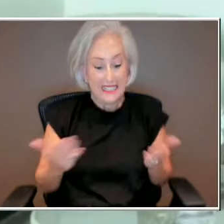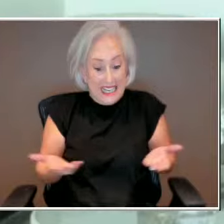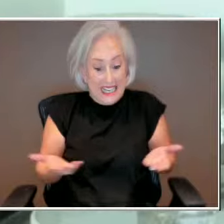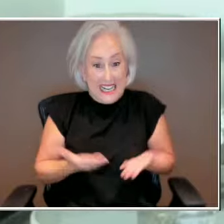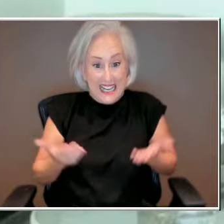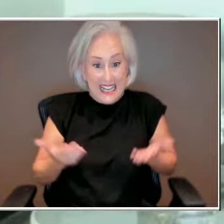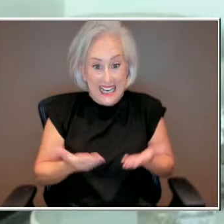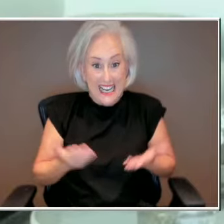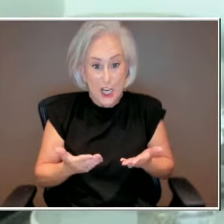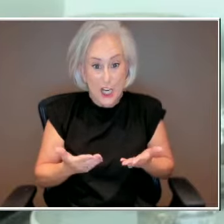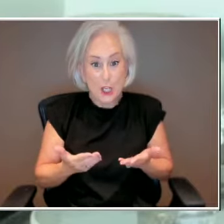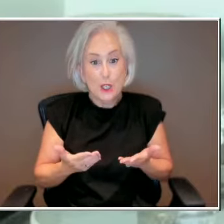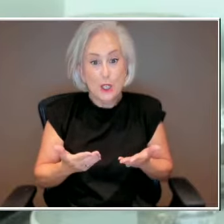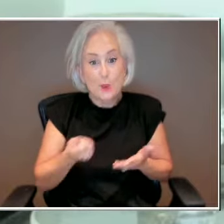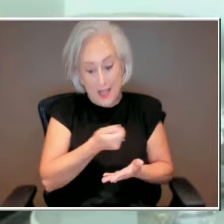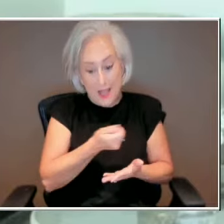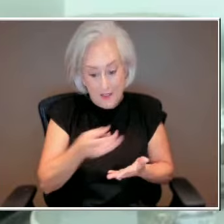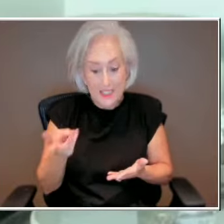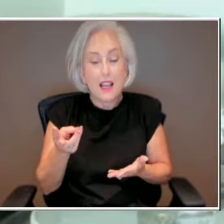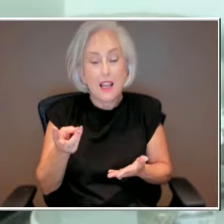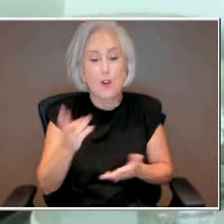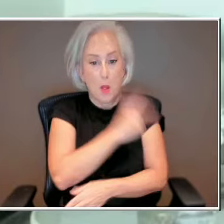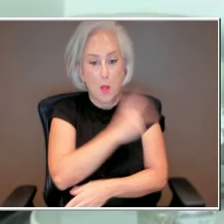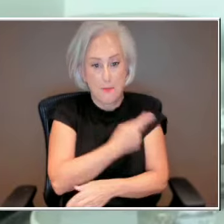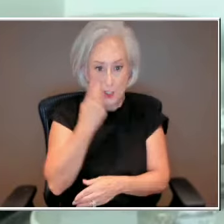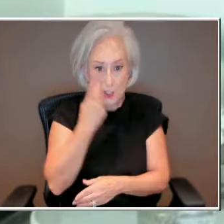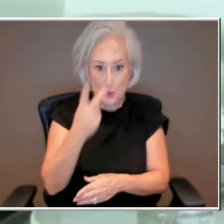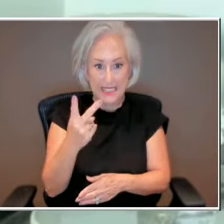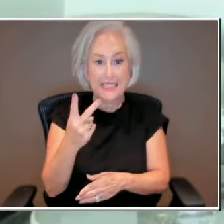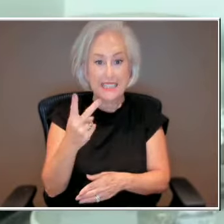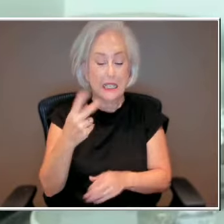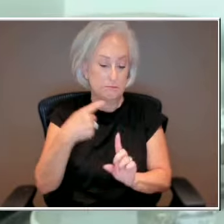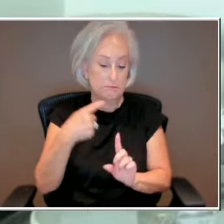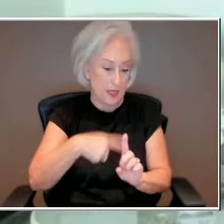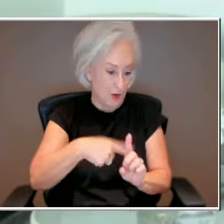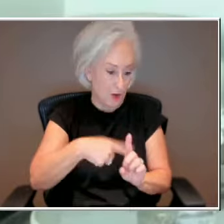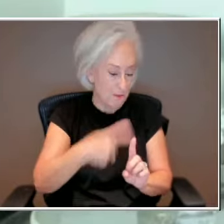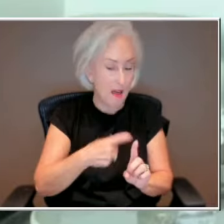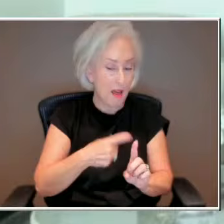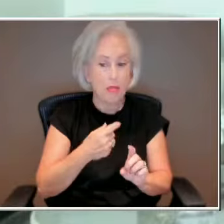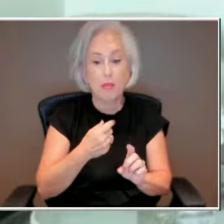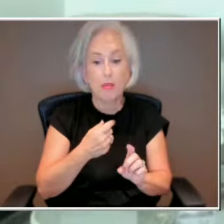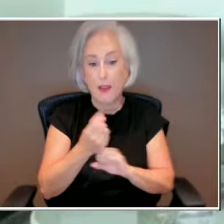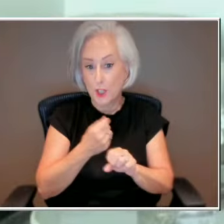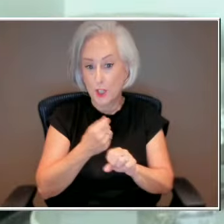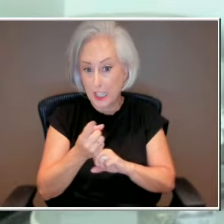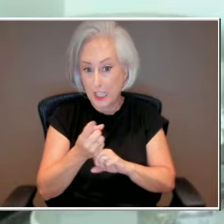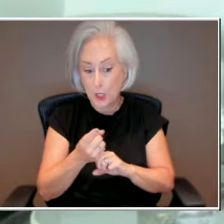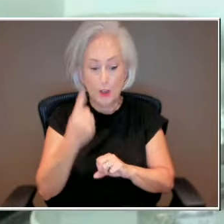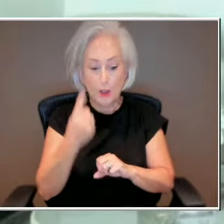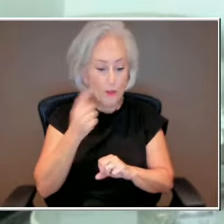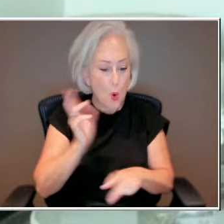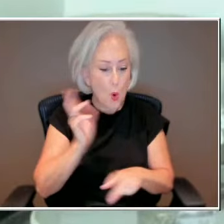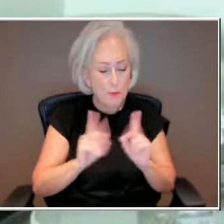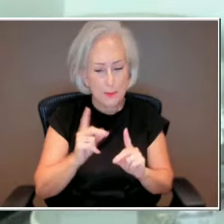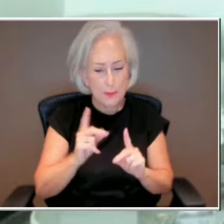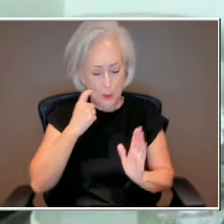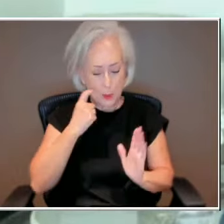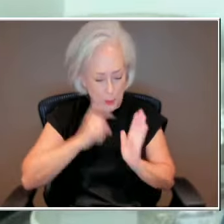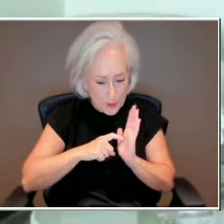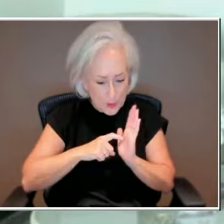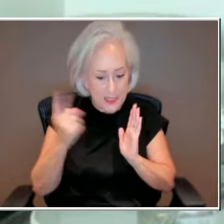number of patients that we see every year and even every month who are people like Bret who noticed something and spoke up and are getting treated